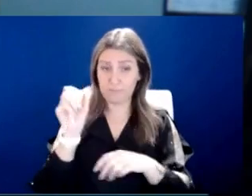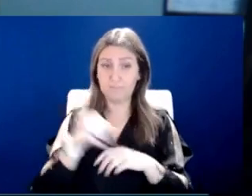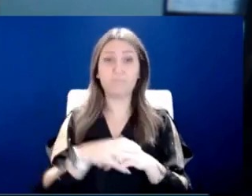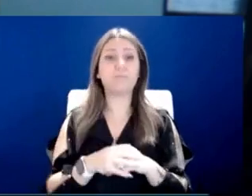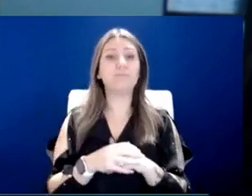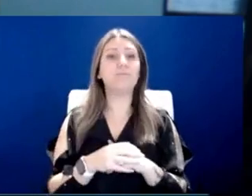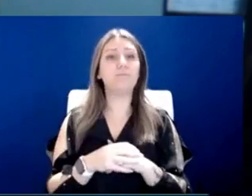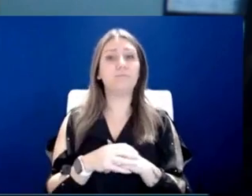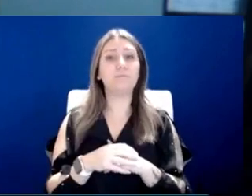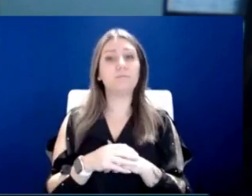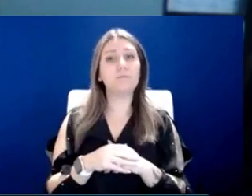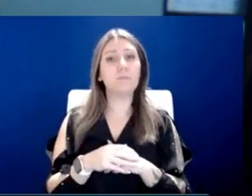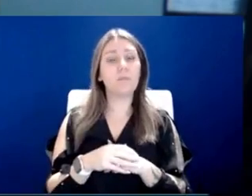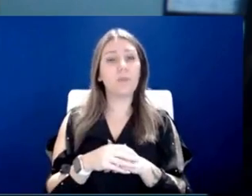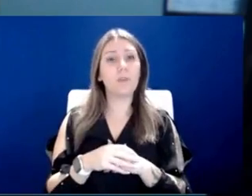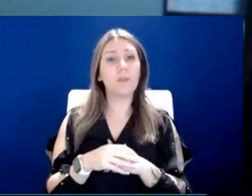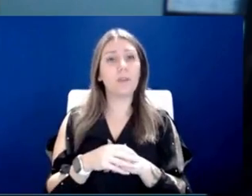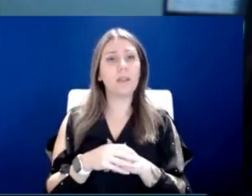a very